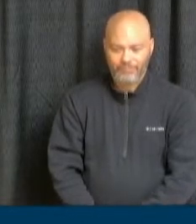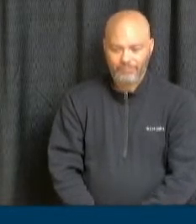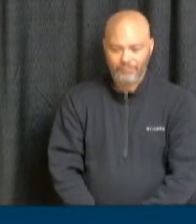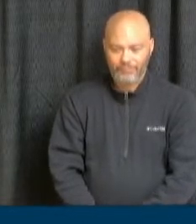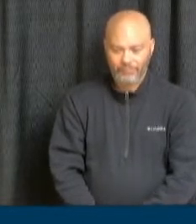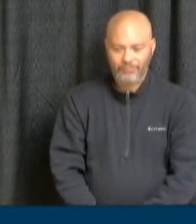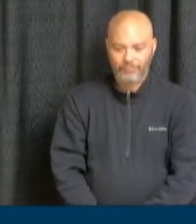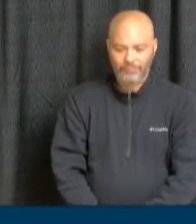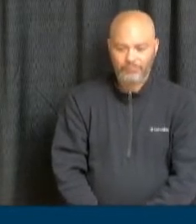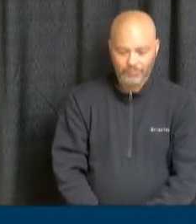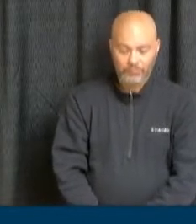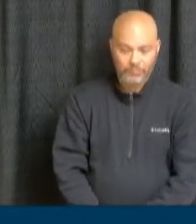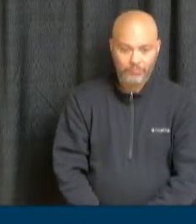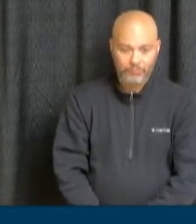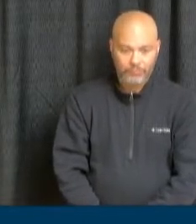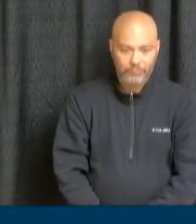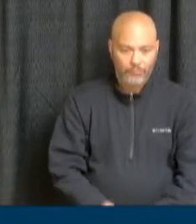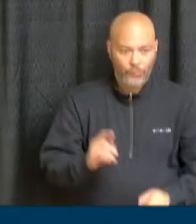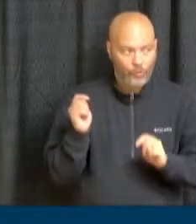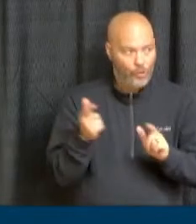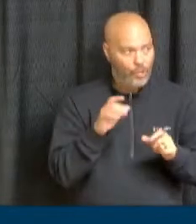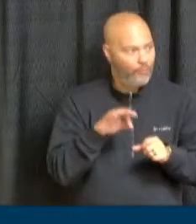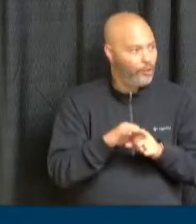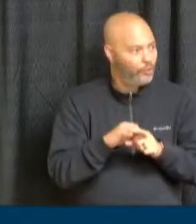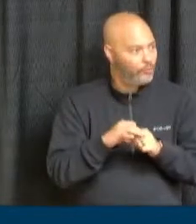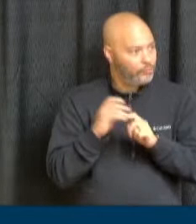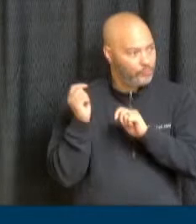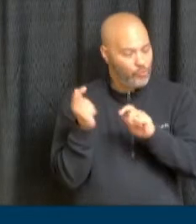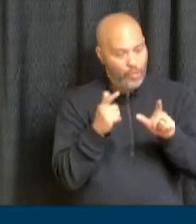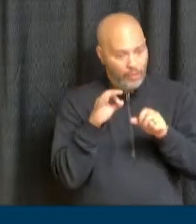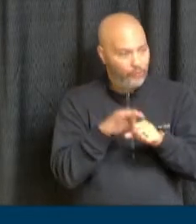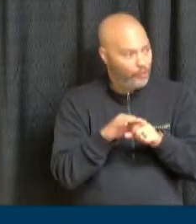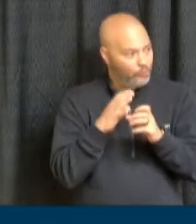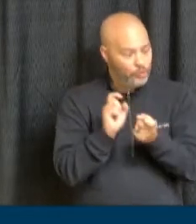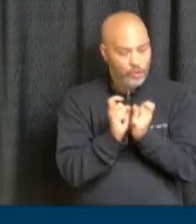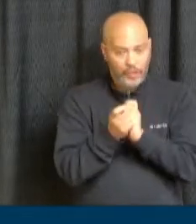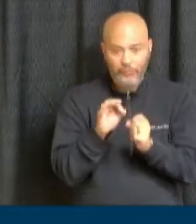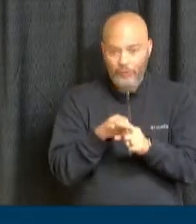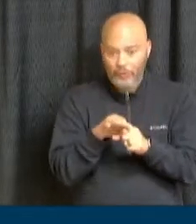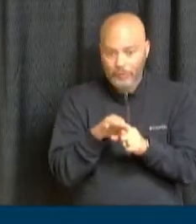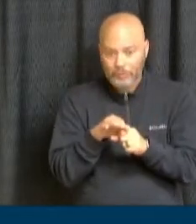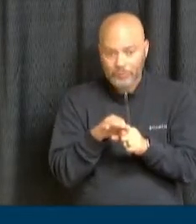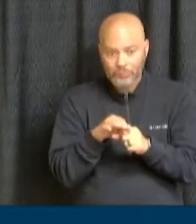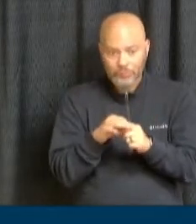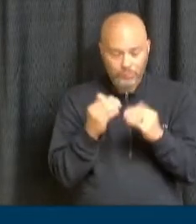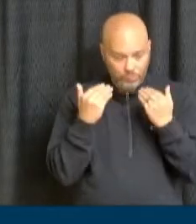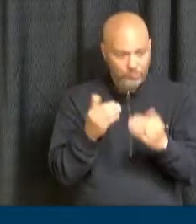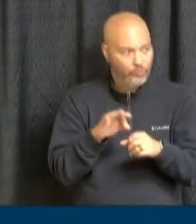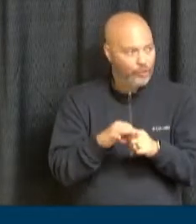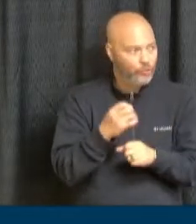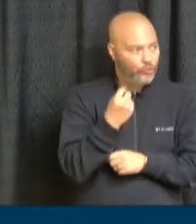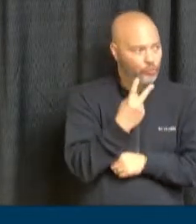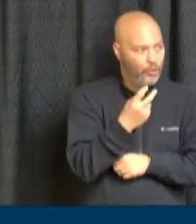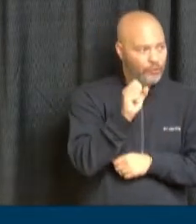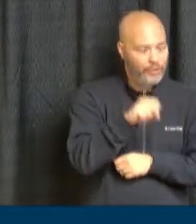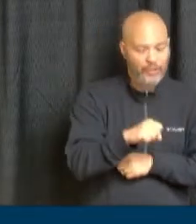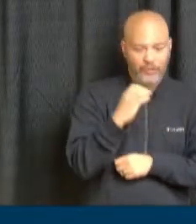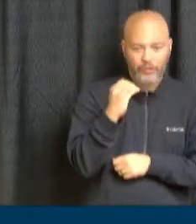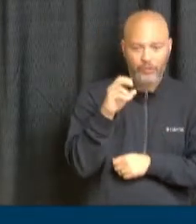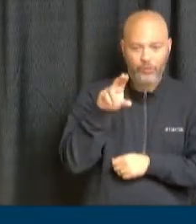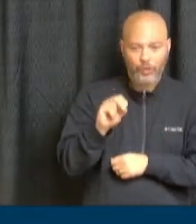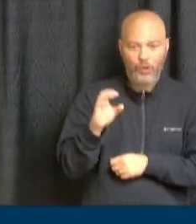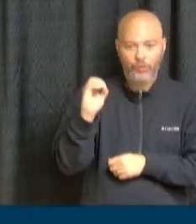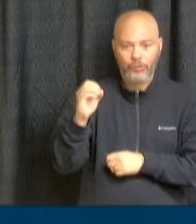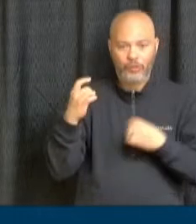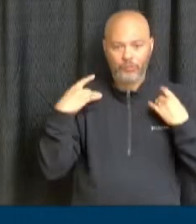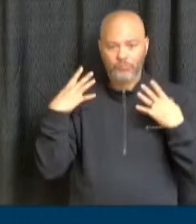All members, please cast your vote. Every member voted. Any member wish to change their vote? Madam Clerk, please take the vote. 12 yes,